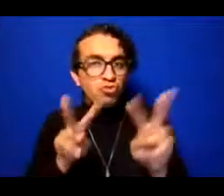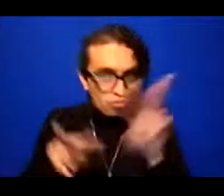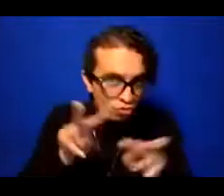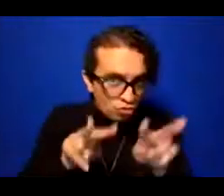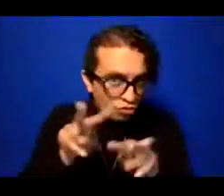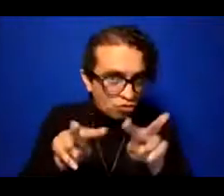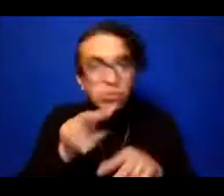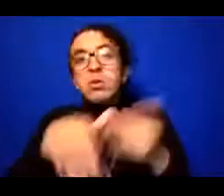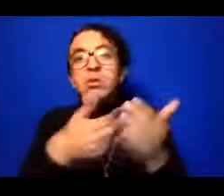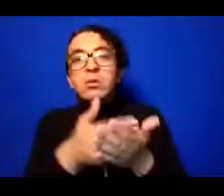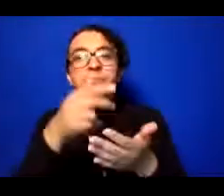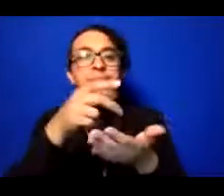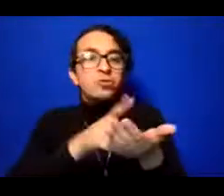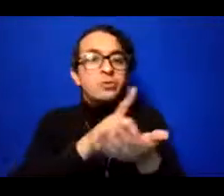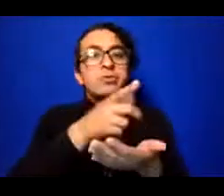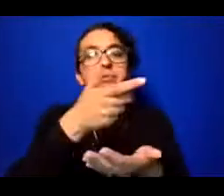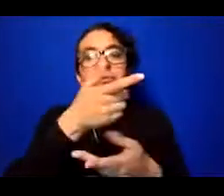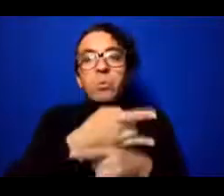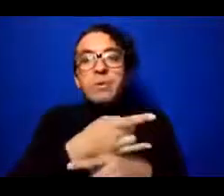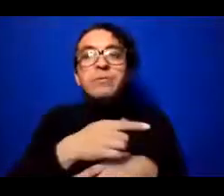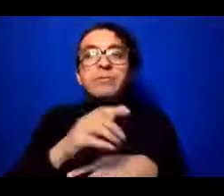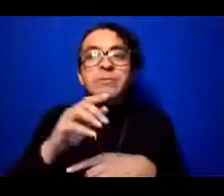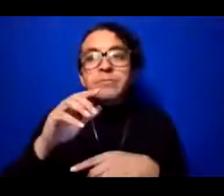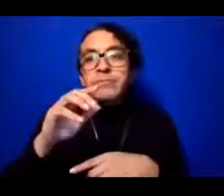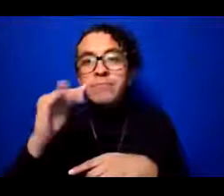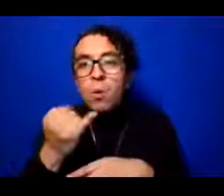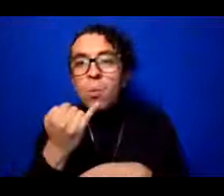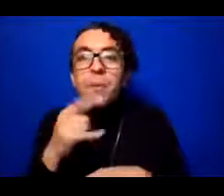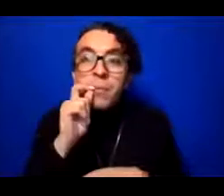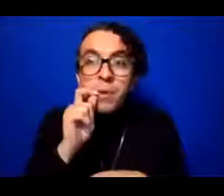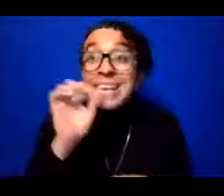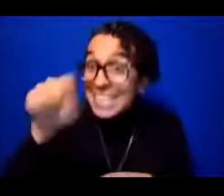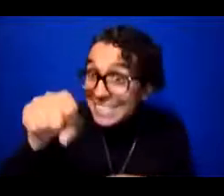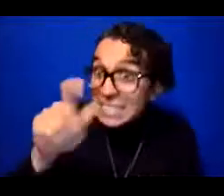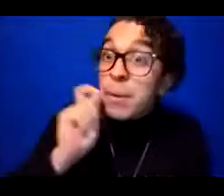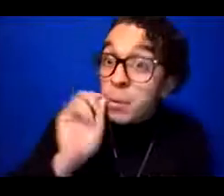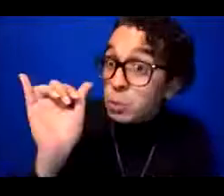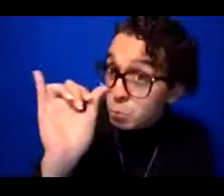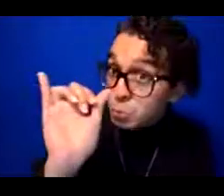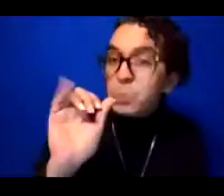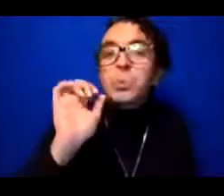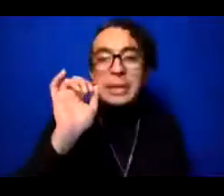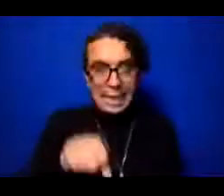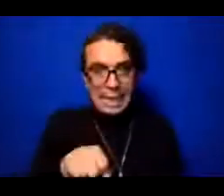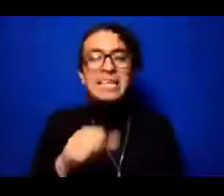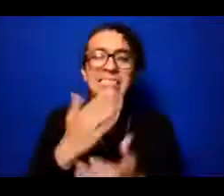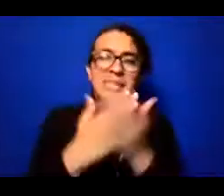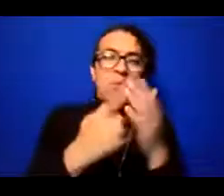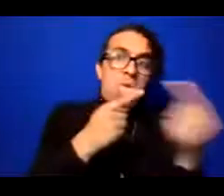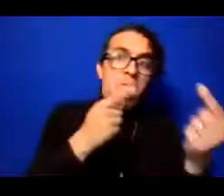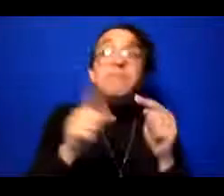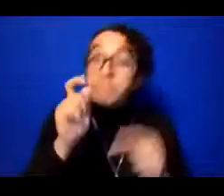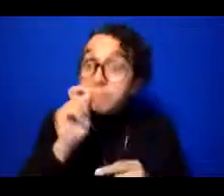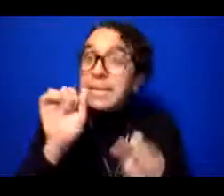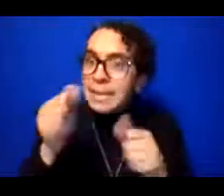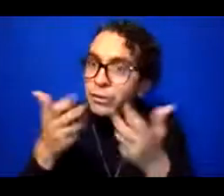and alcohol and marijuana, and everybody will dispute me on this, but yes, marijuana too, can lead and change the way our teens'